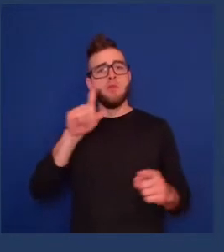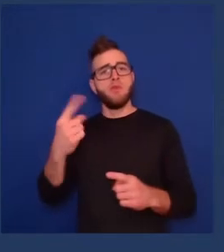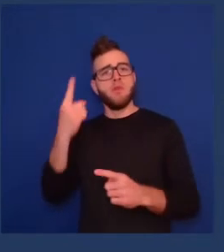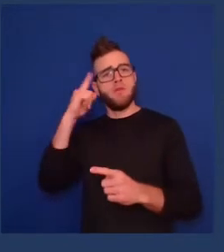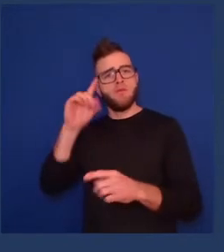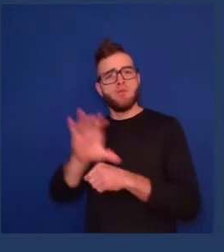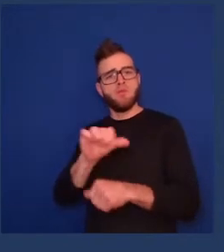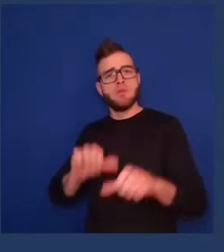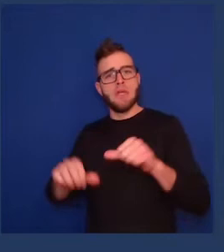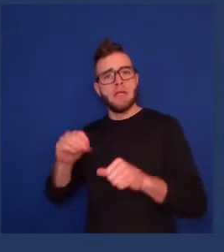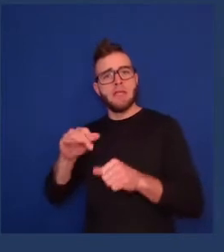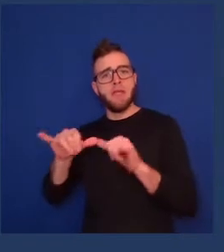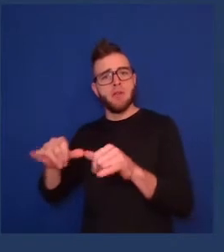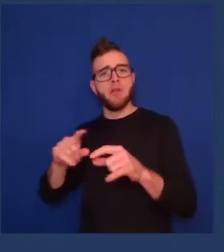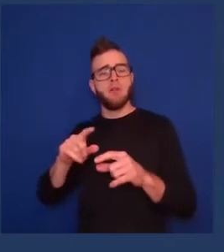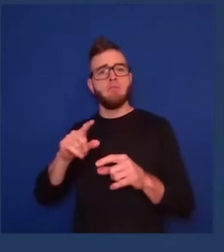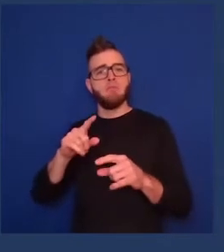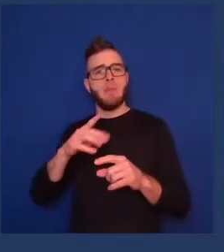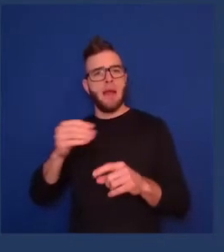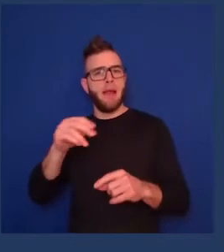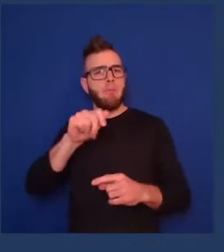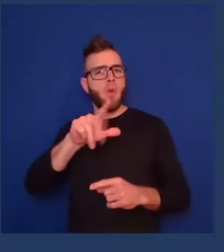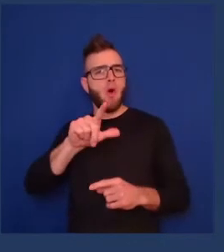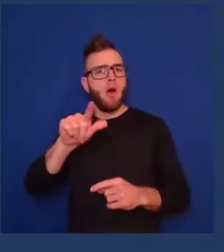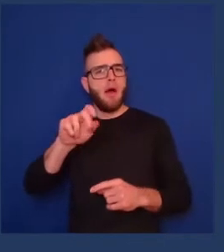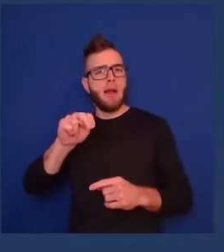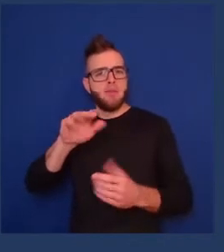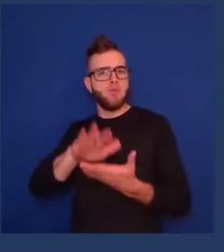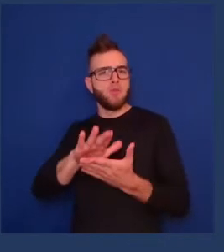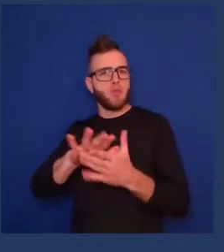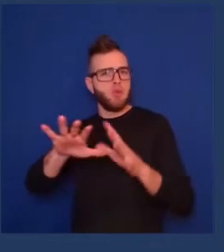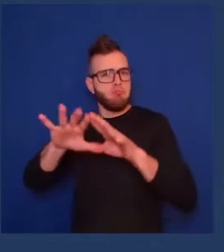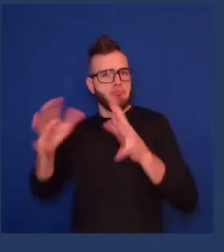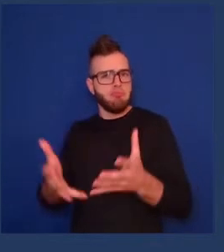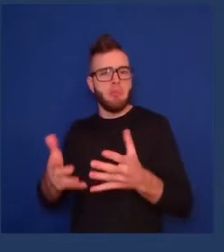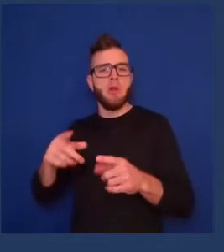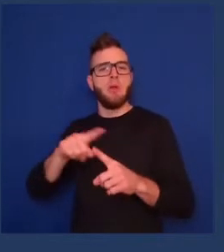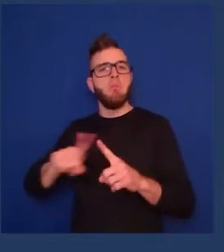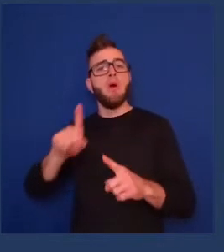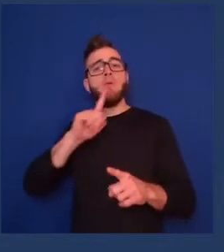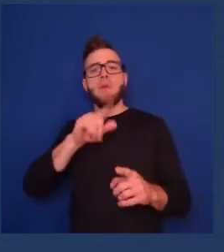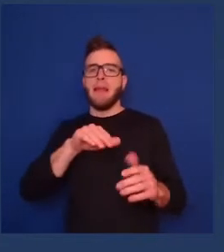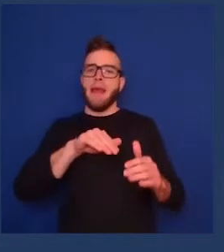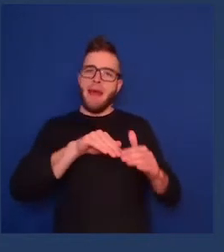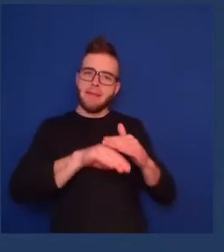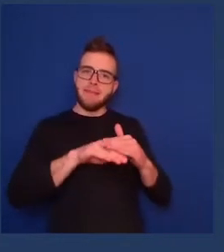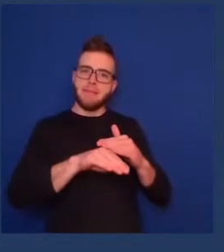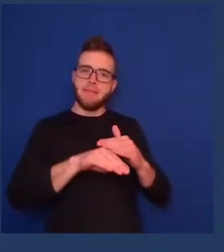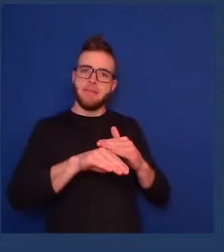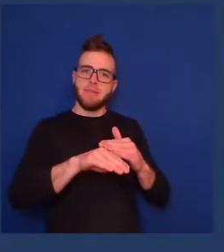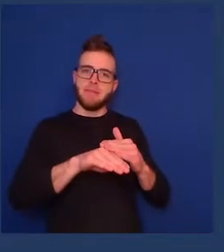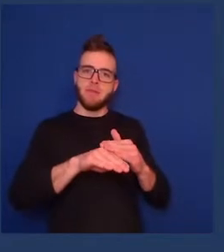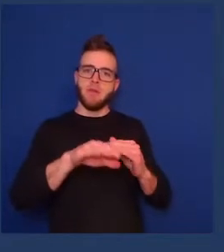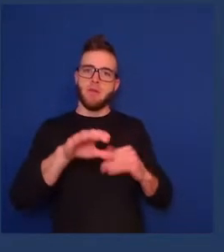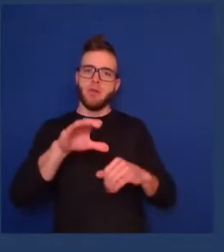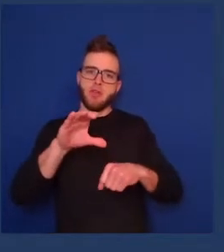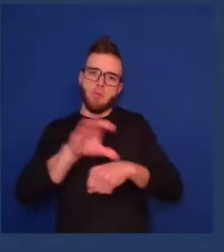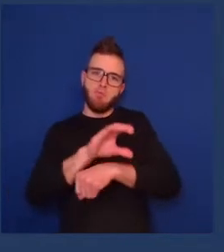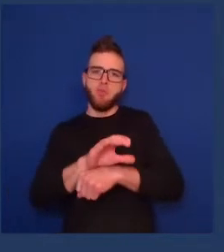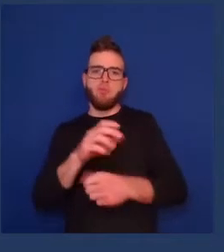of Computer Science and Engineering, now the Allen School as a whole, but also the Access Computing